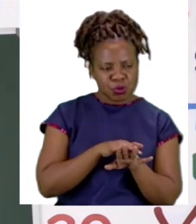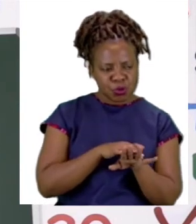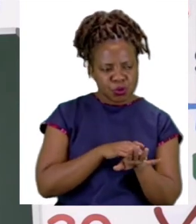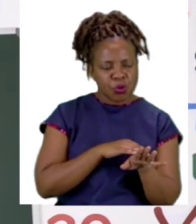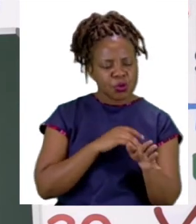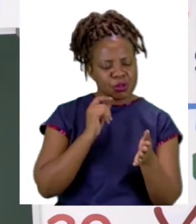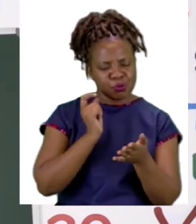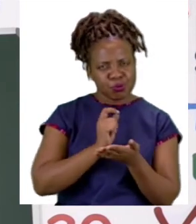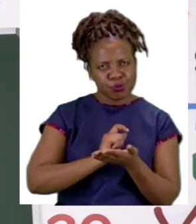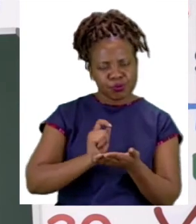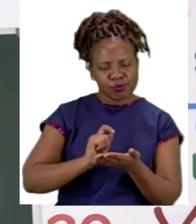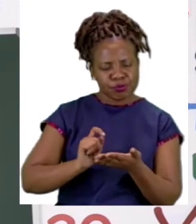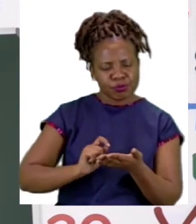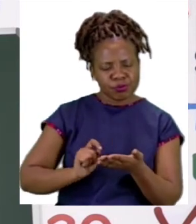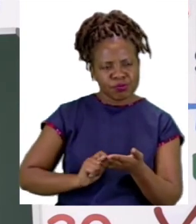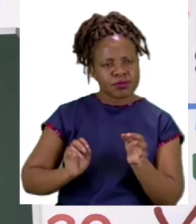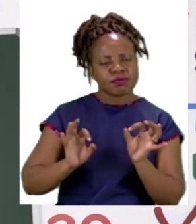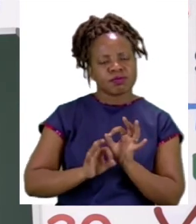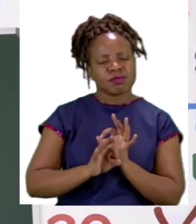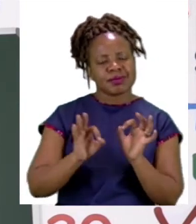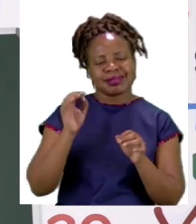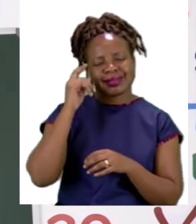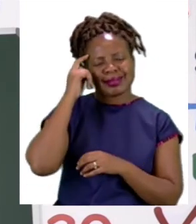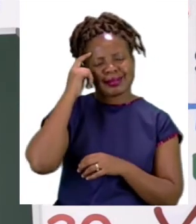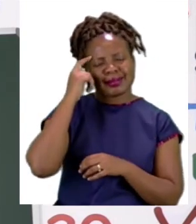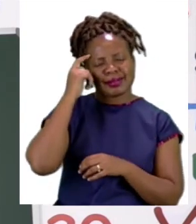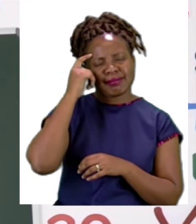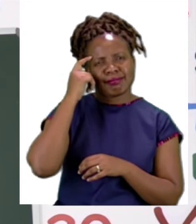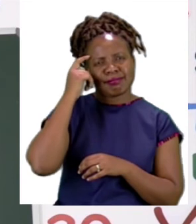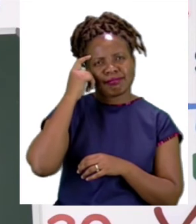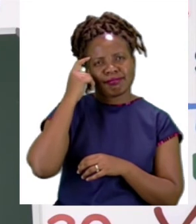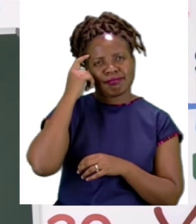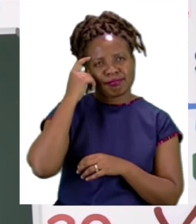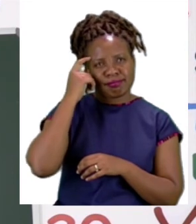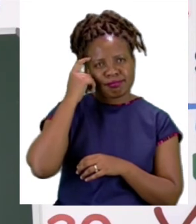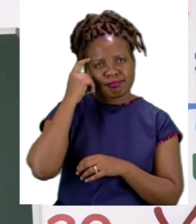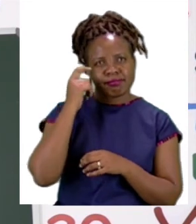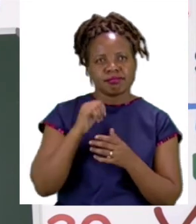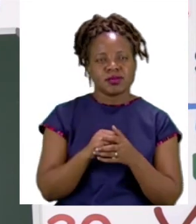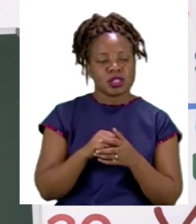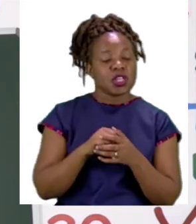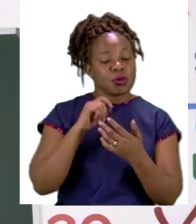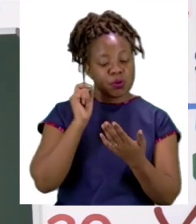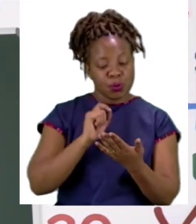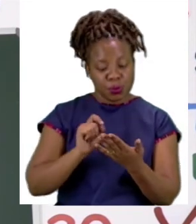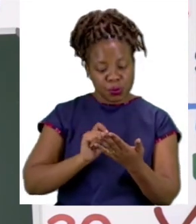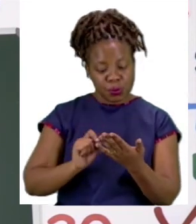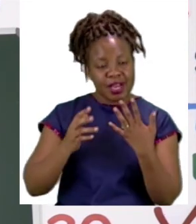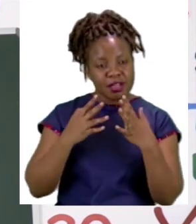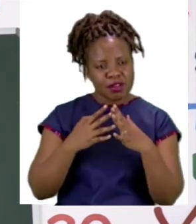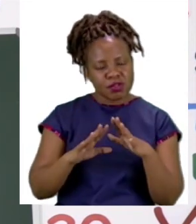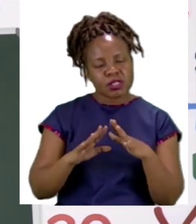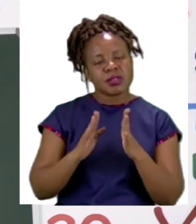want you to think. And when you are done, don't forget to make sure that you have put the correct